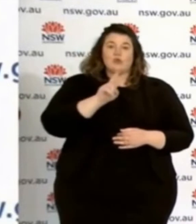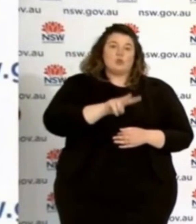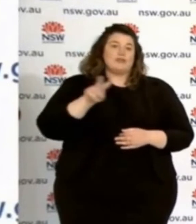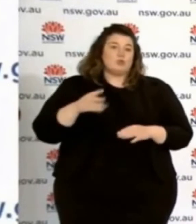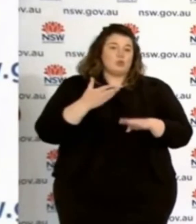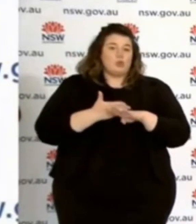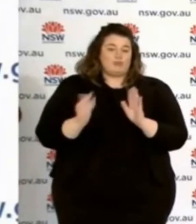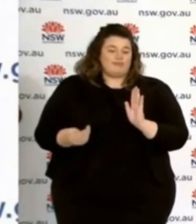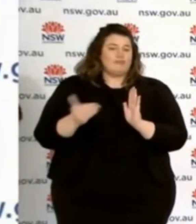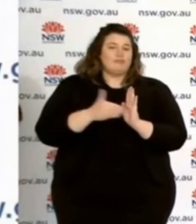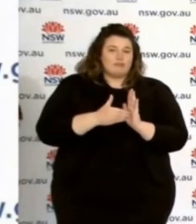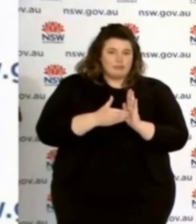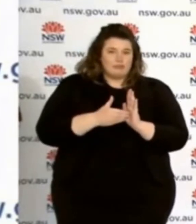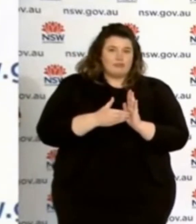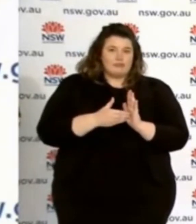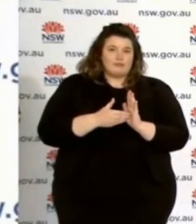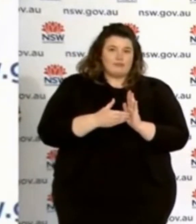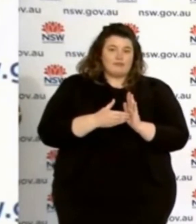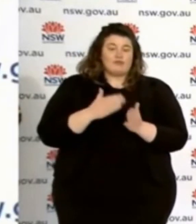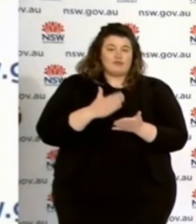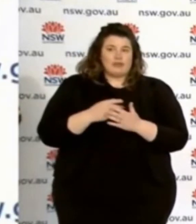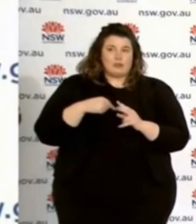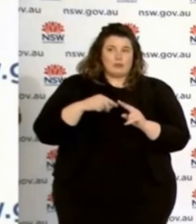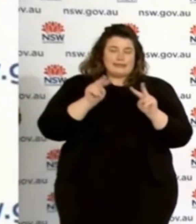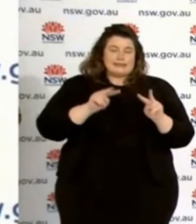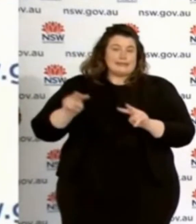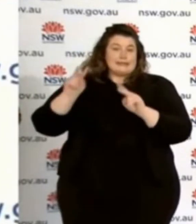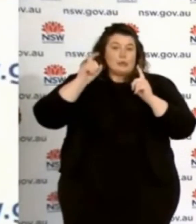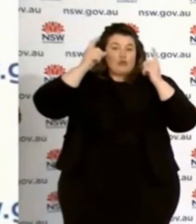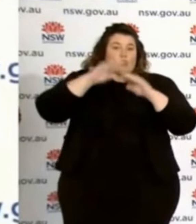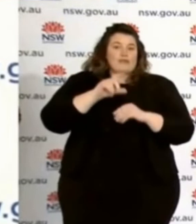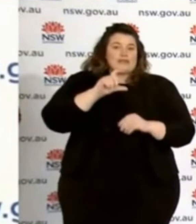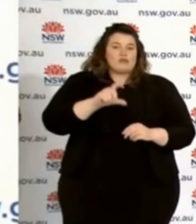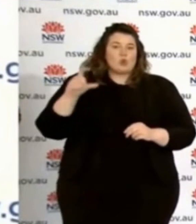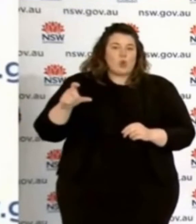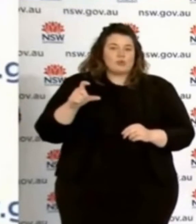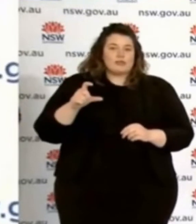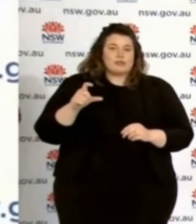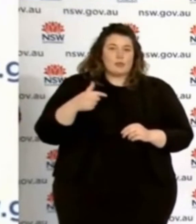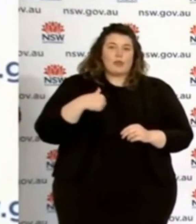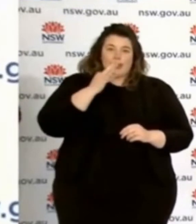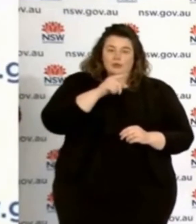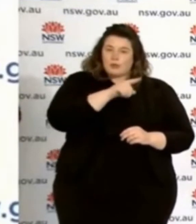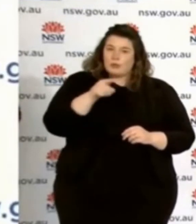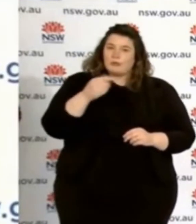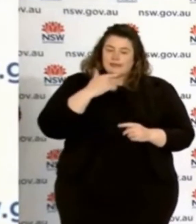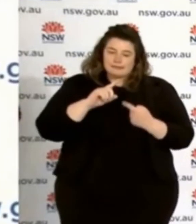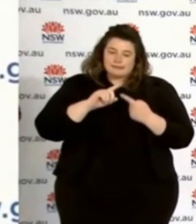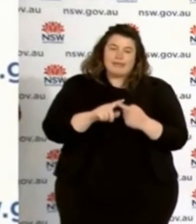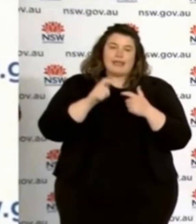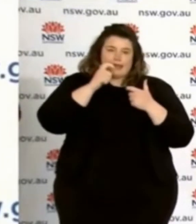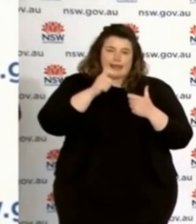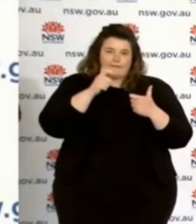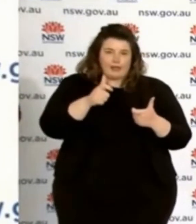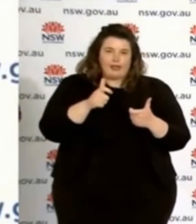22 cases overnight. And again, it is concerning what's happening on the Central Coast. And we're asking people on the Central Coast to remain vigilant in what